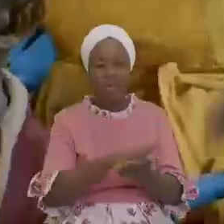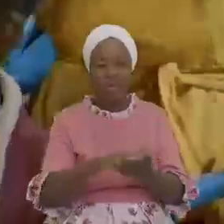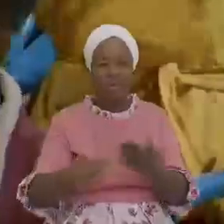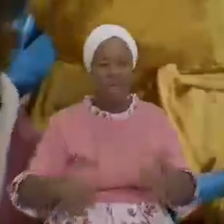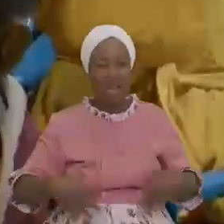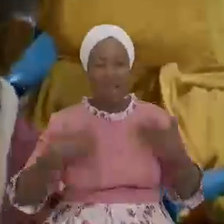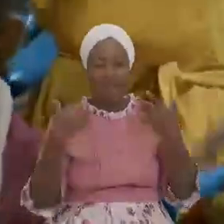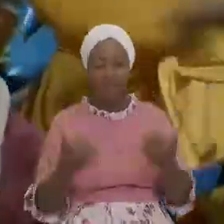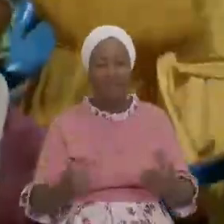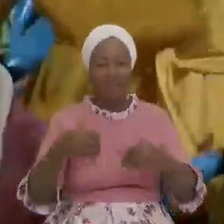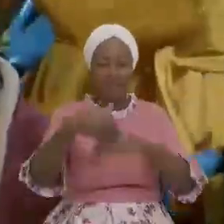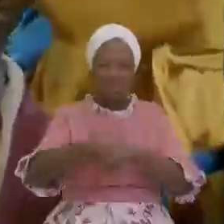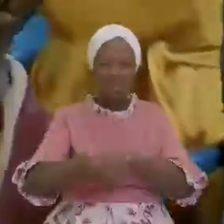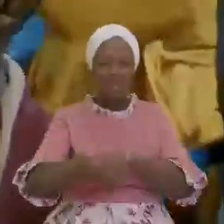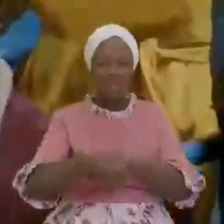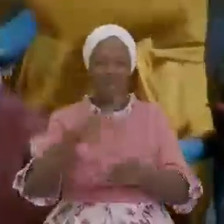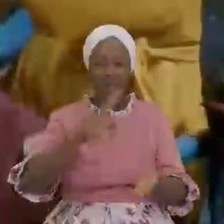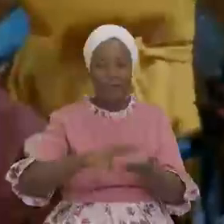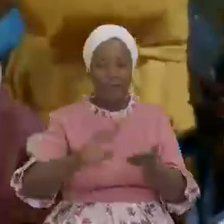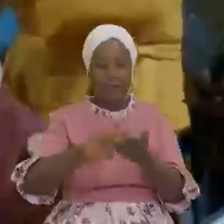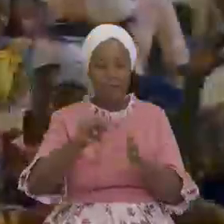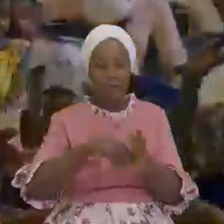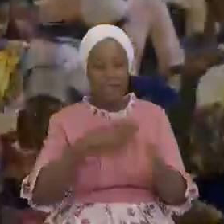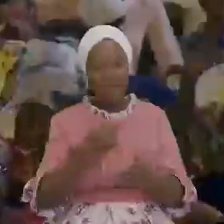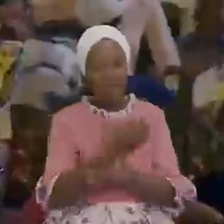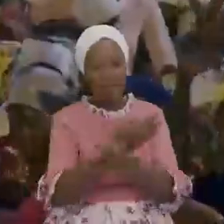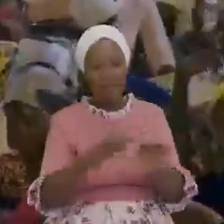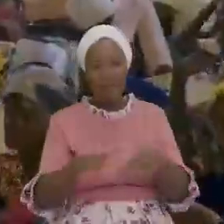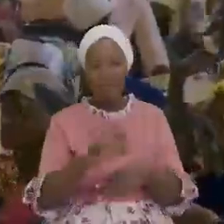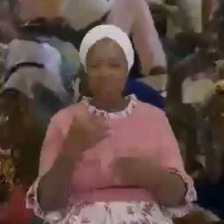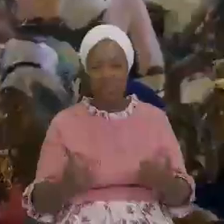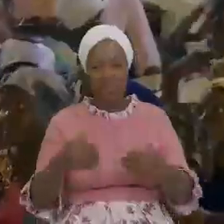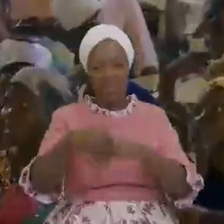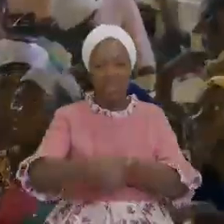tonight. Forgiveness and freedom tonight.